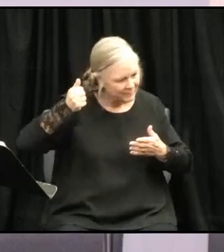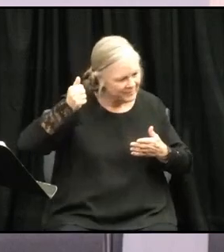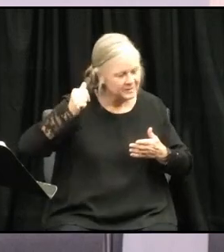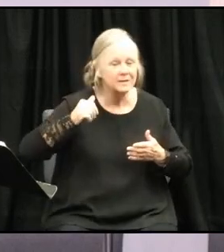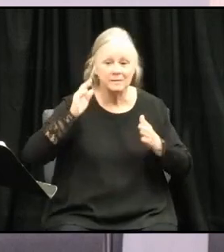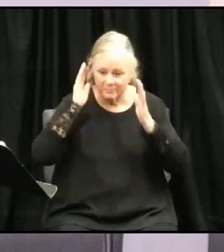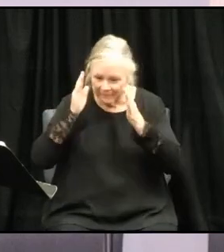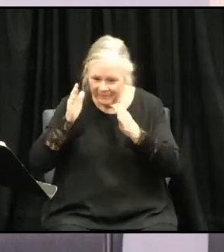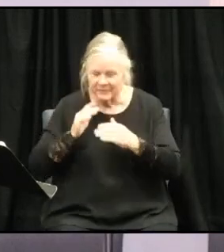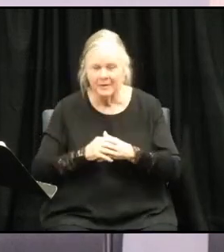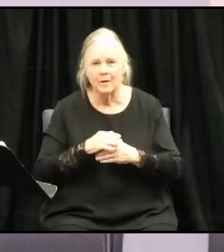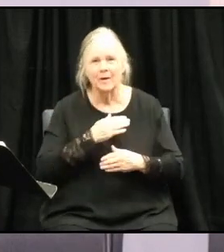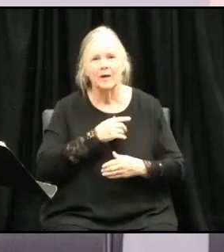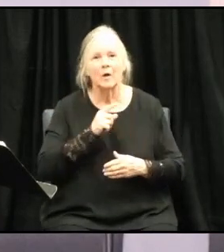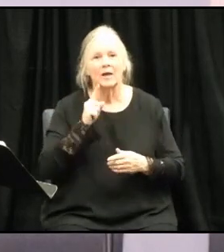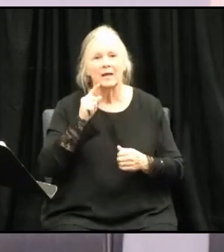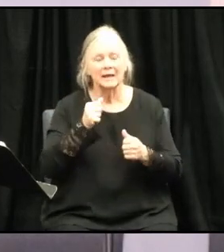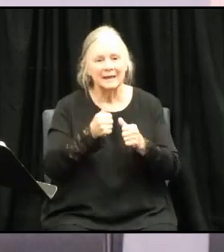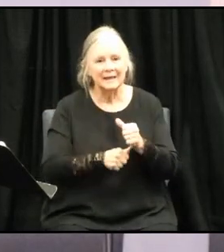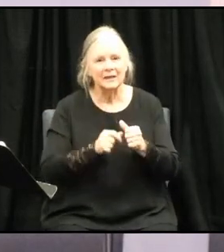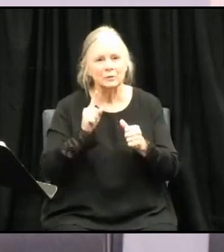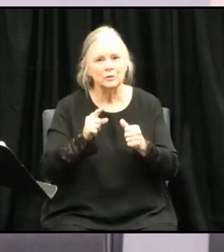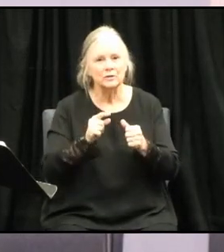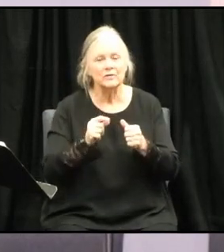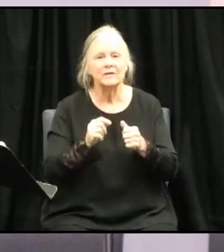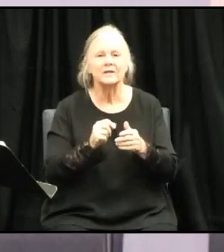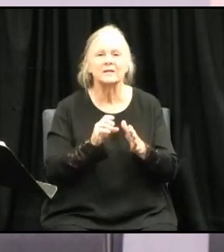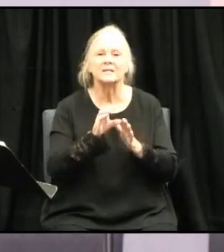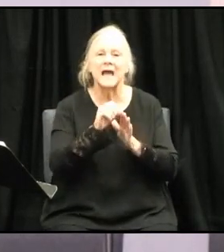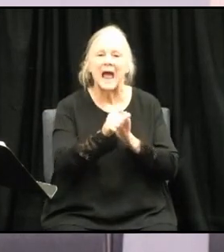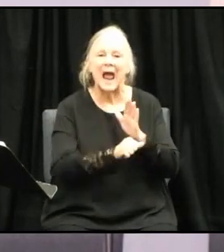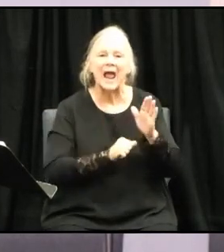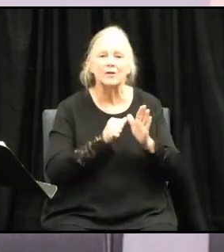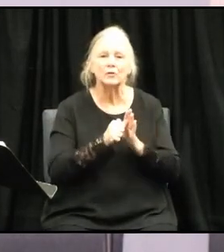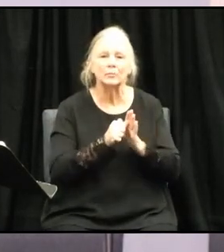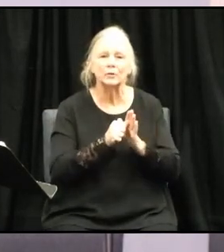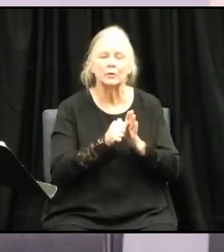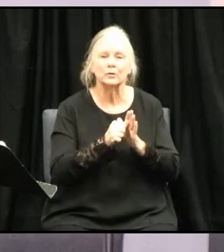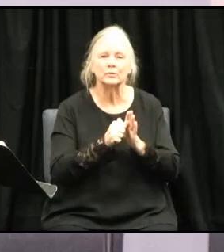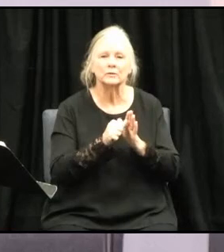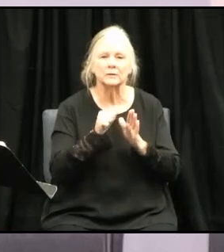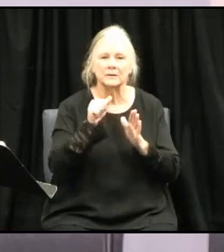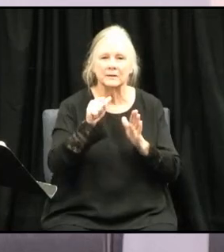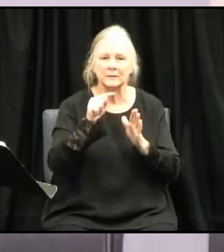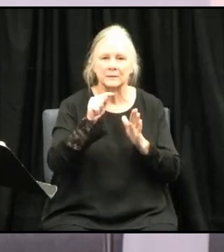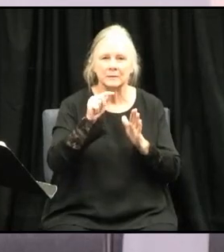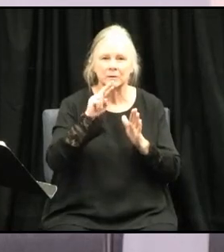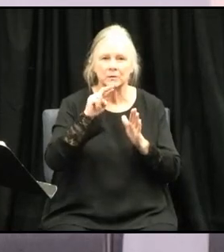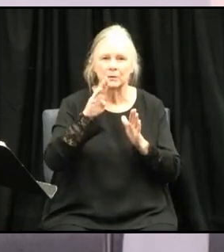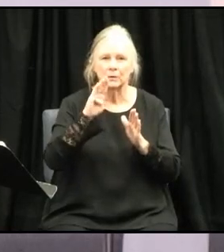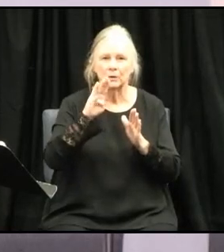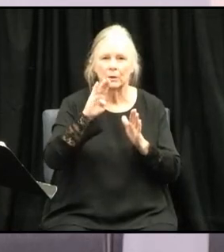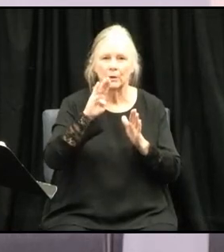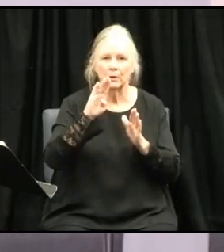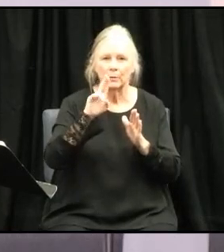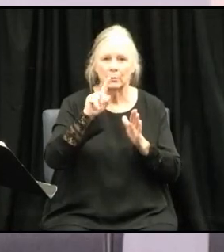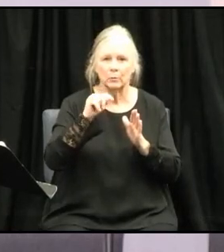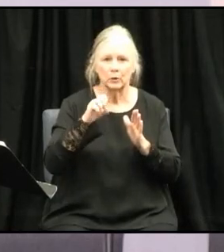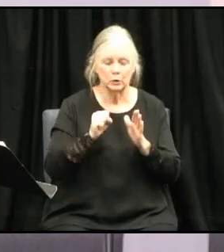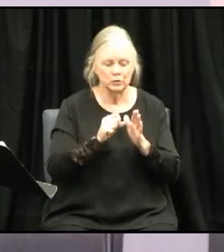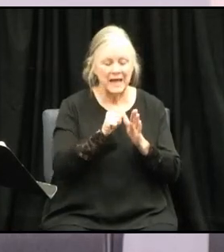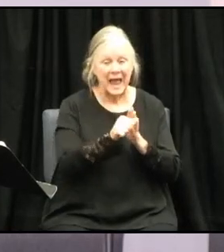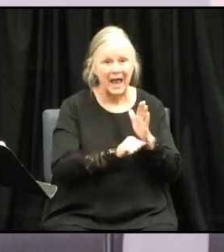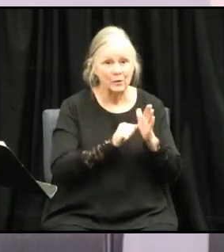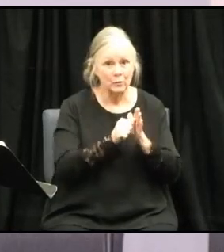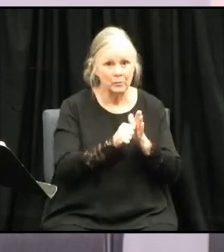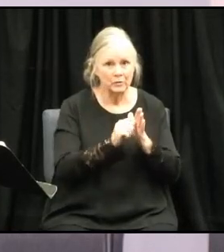these attributes cannot be separated from God's love. God is love. God is